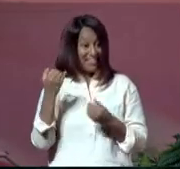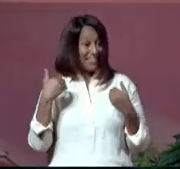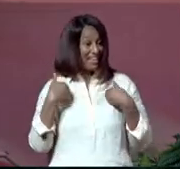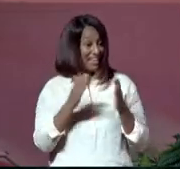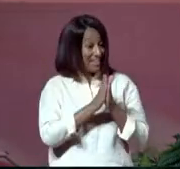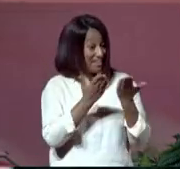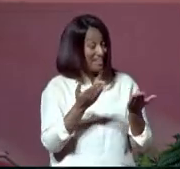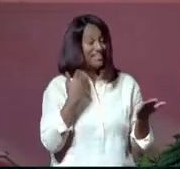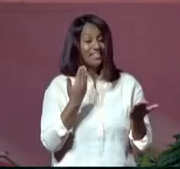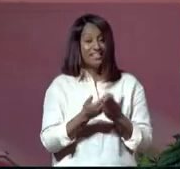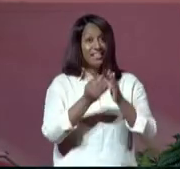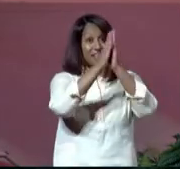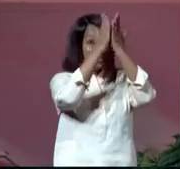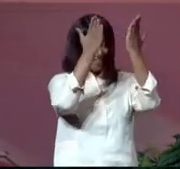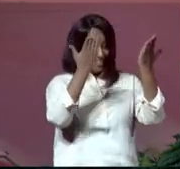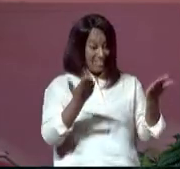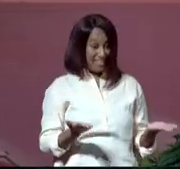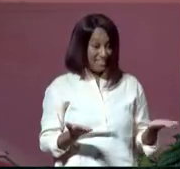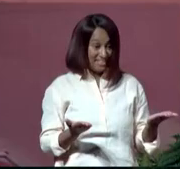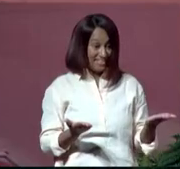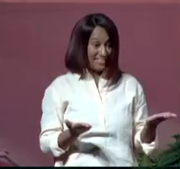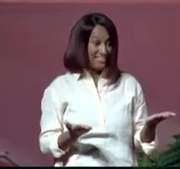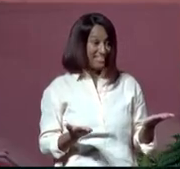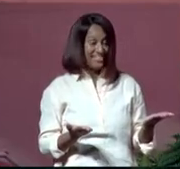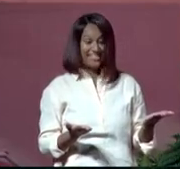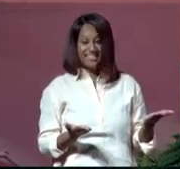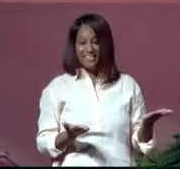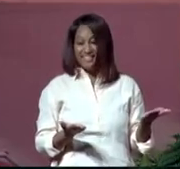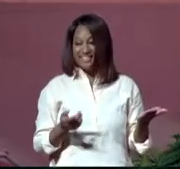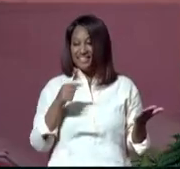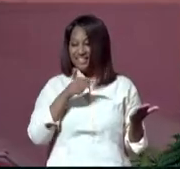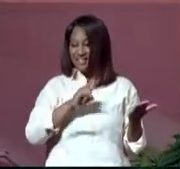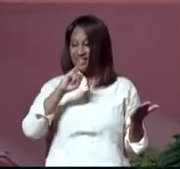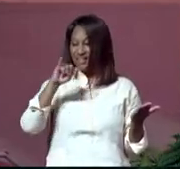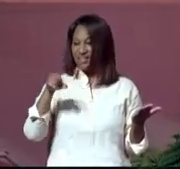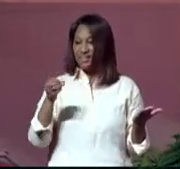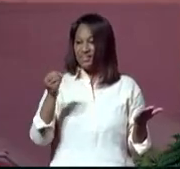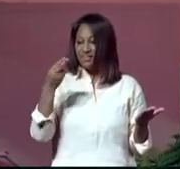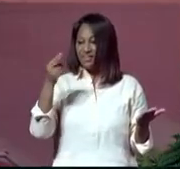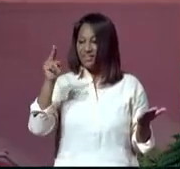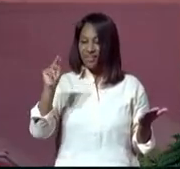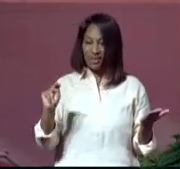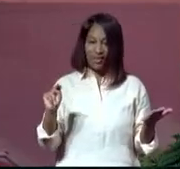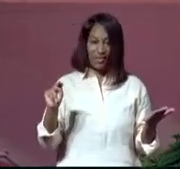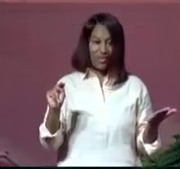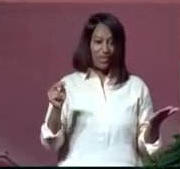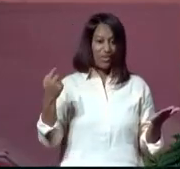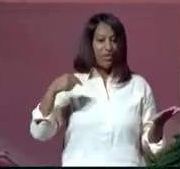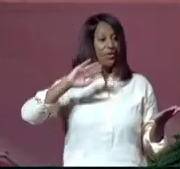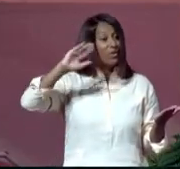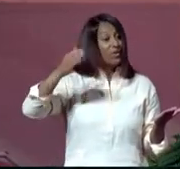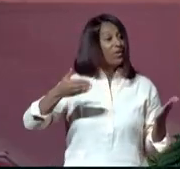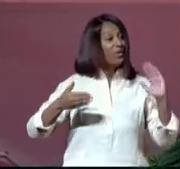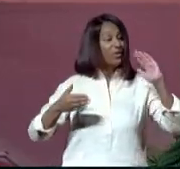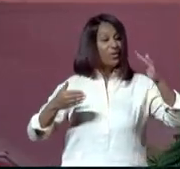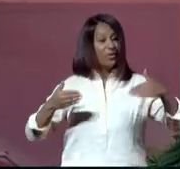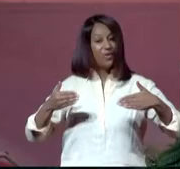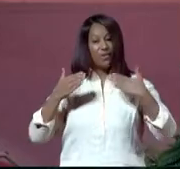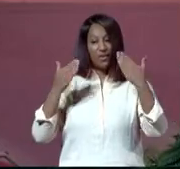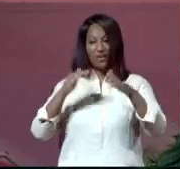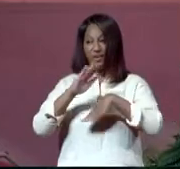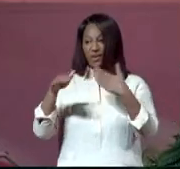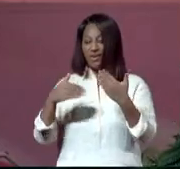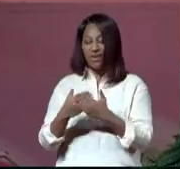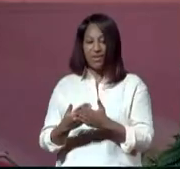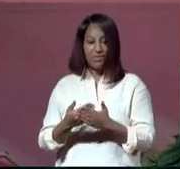of John. To everybody watching us at home on the streaming platforms, we welcome and thank God for you. Gospel of John